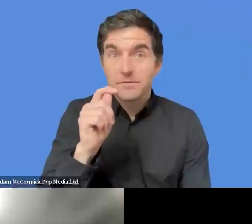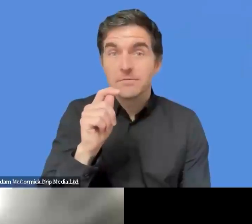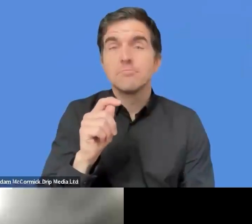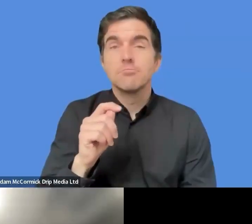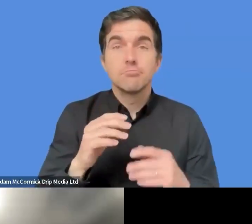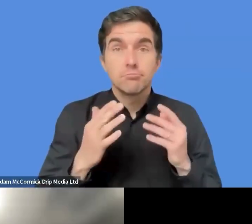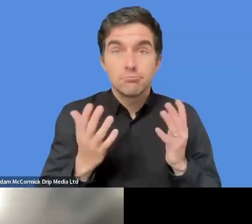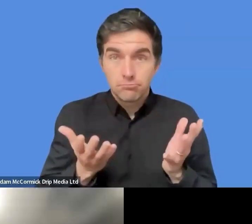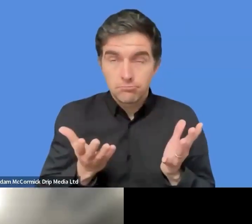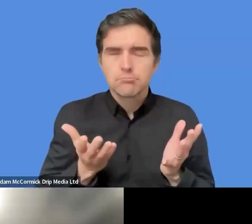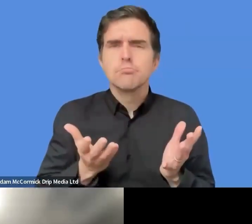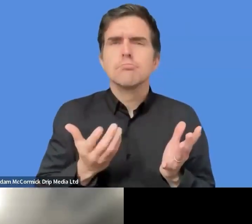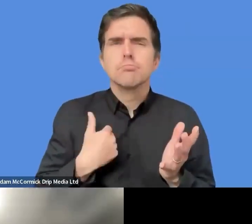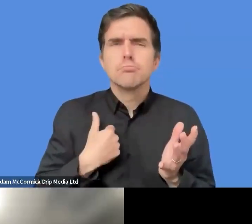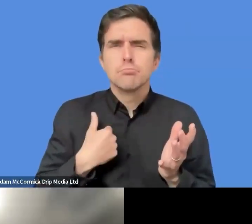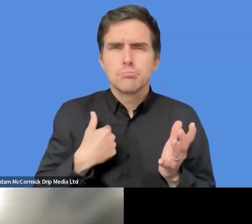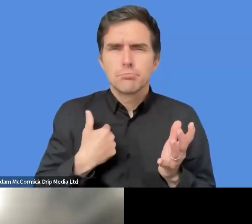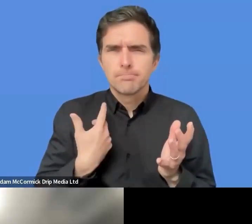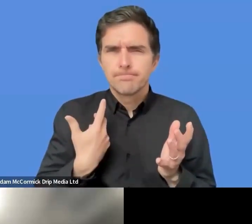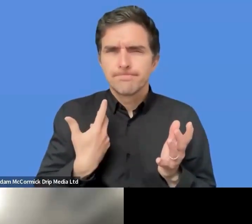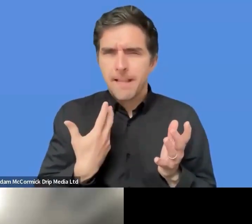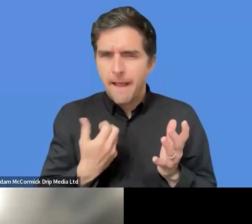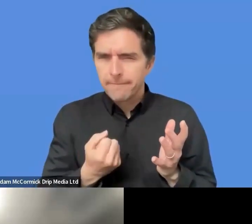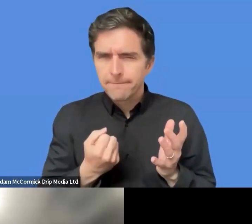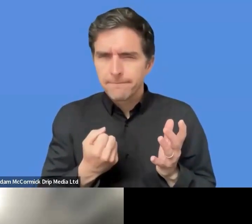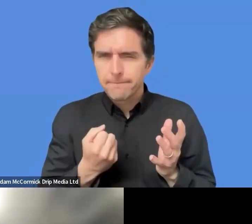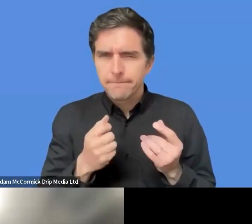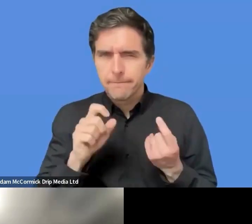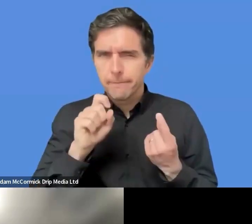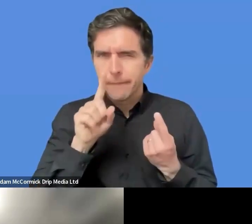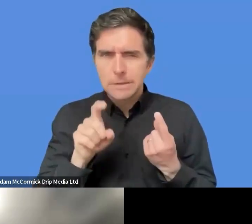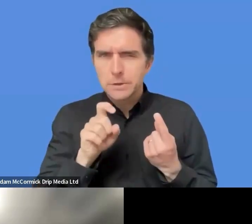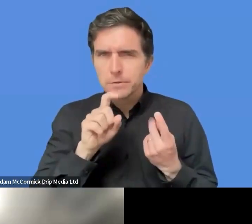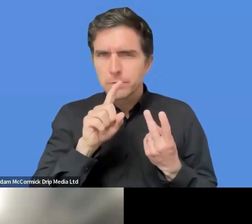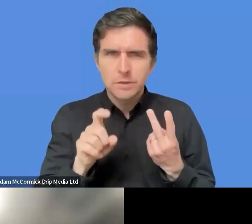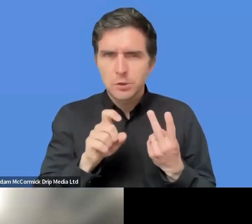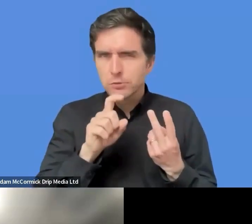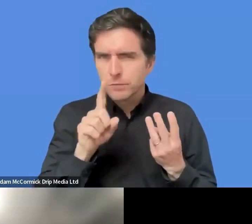the one you identify is on how to